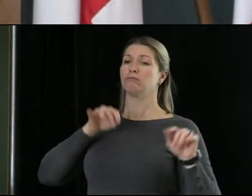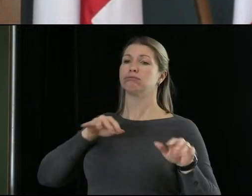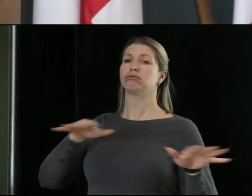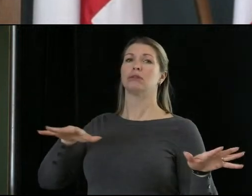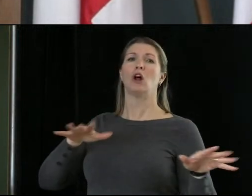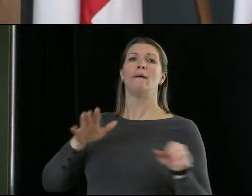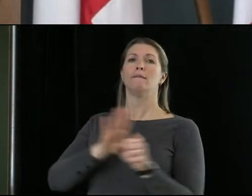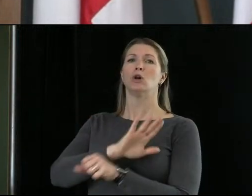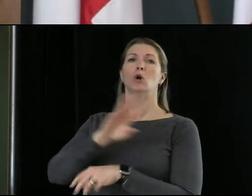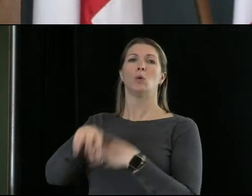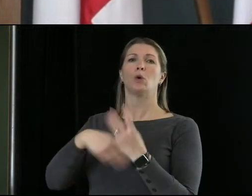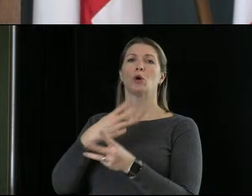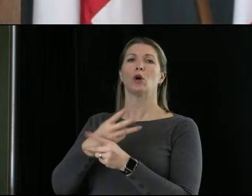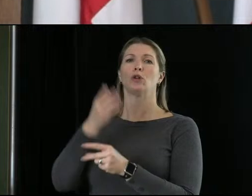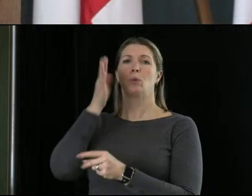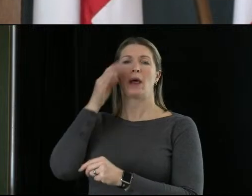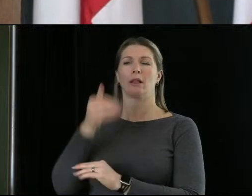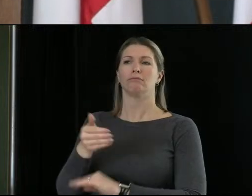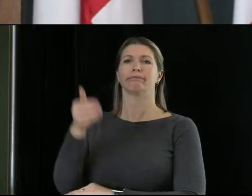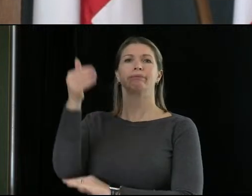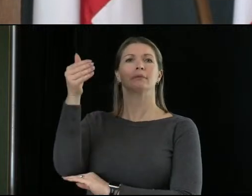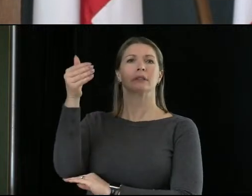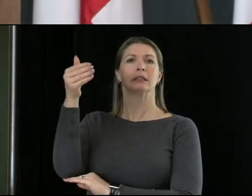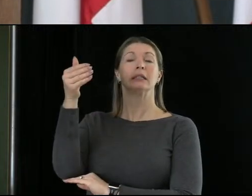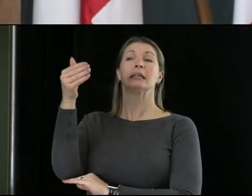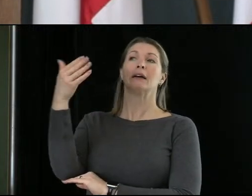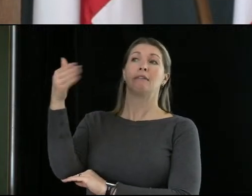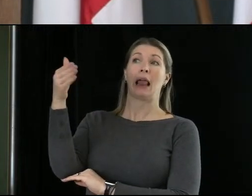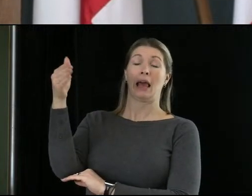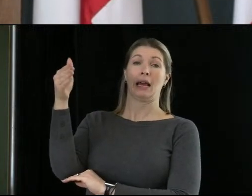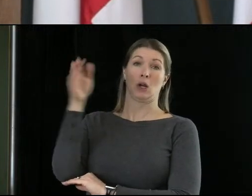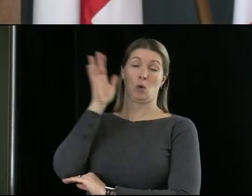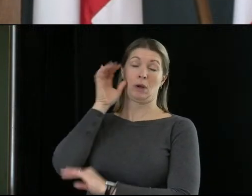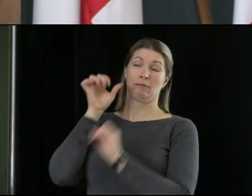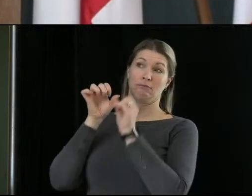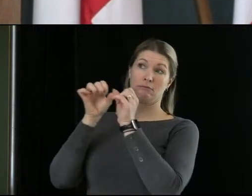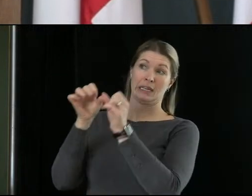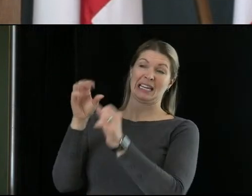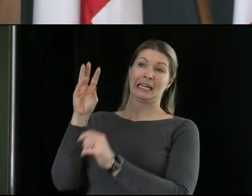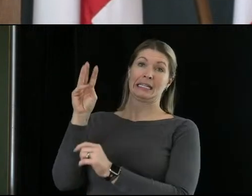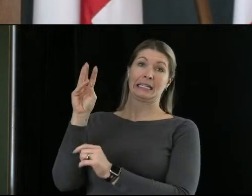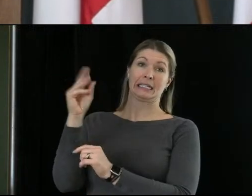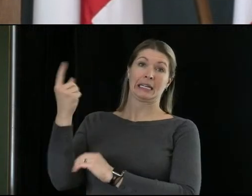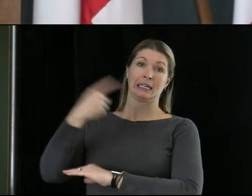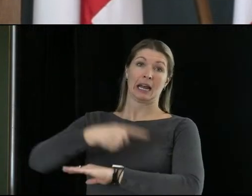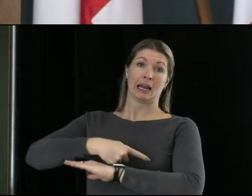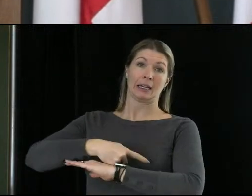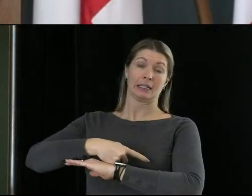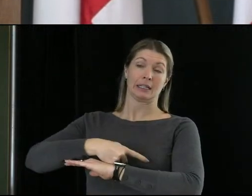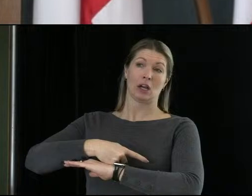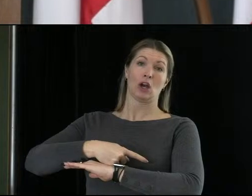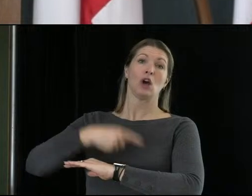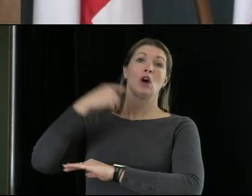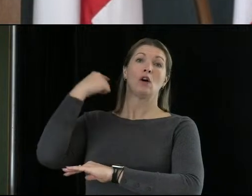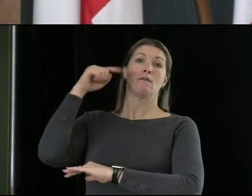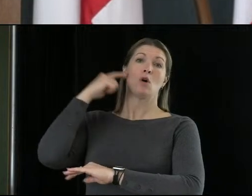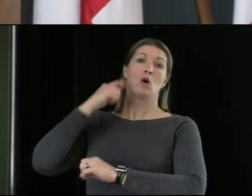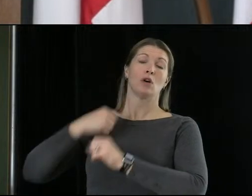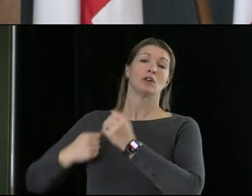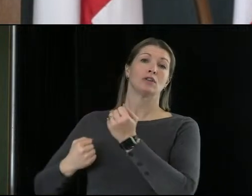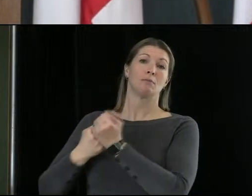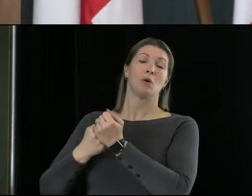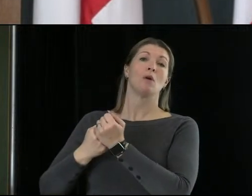This Purple Ribbon flag will be flown for the 16 days of activism on domestic relationship and gender